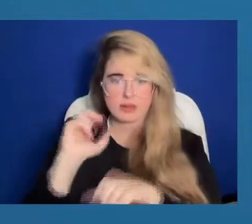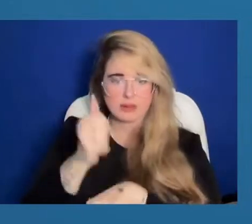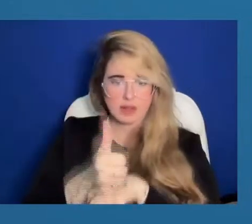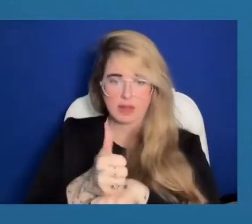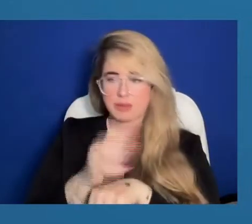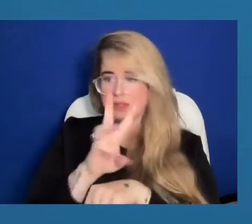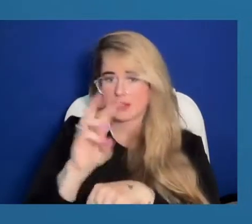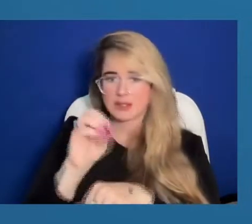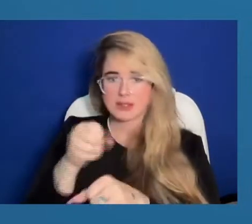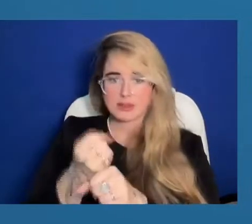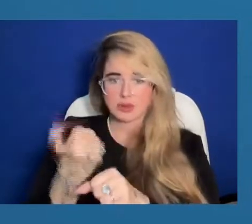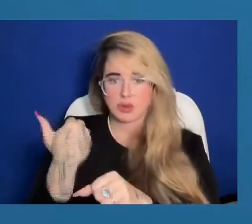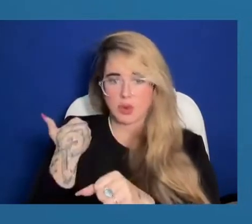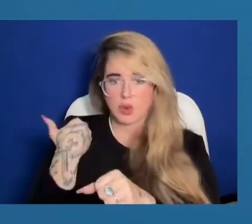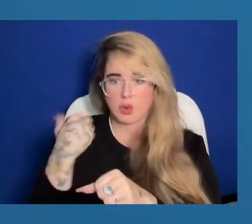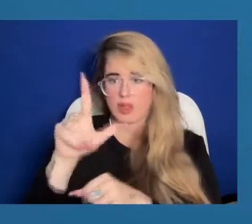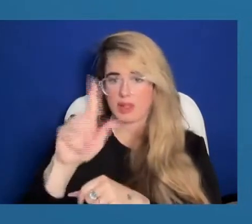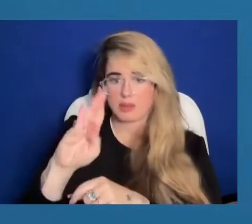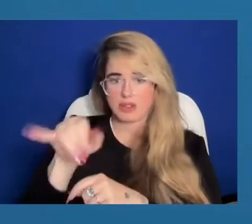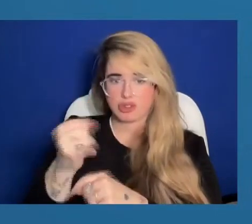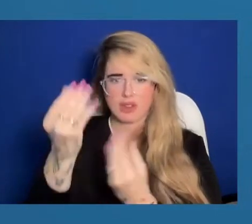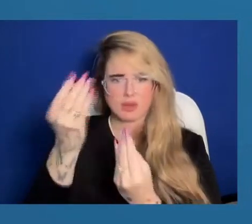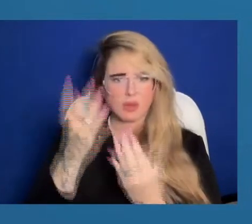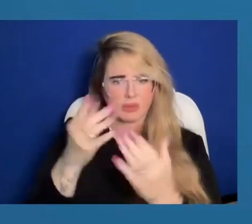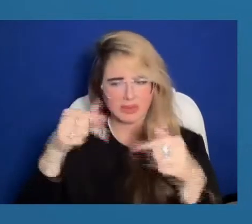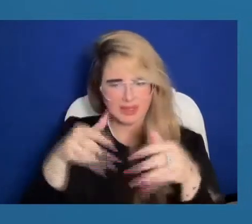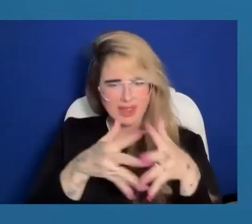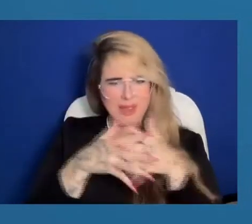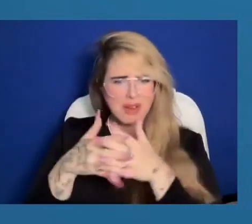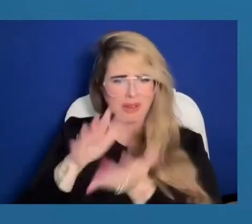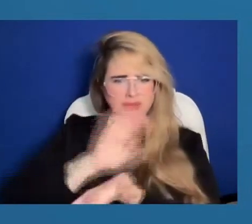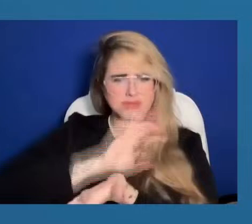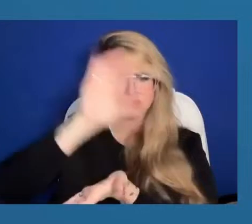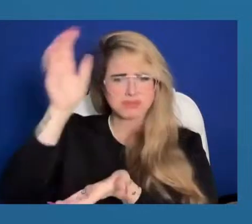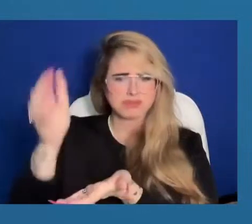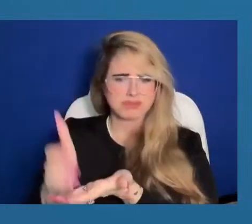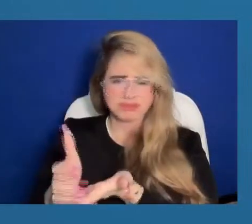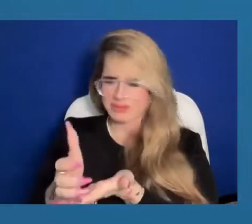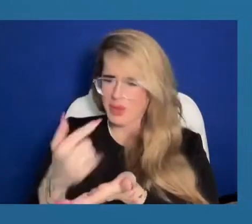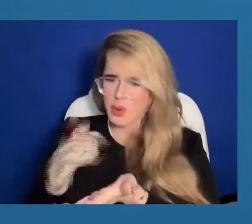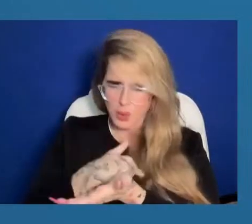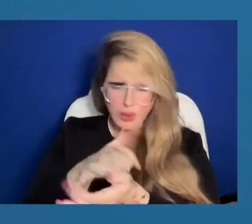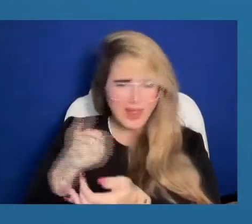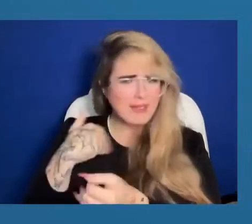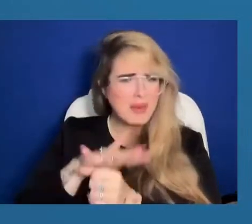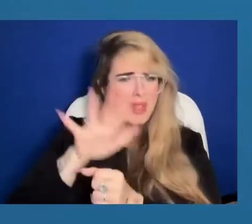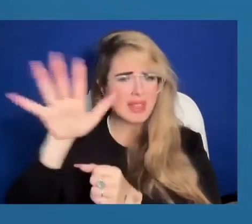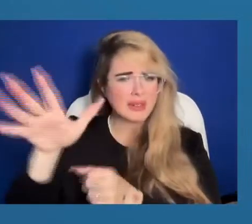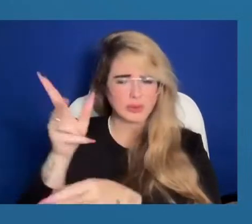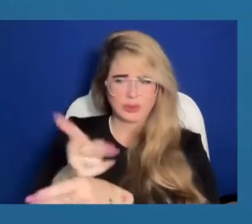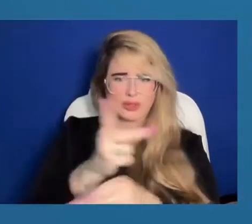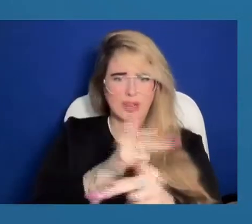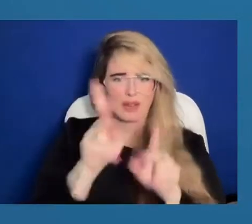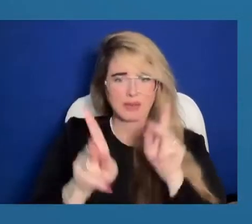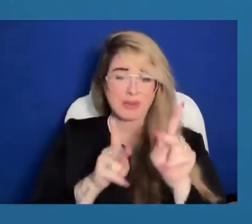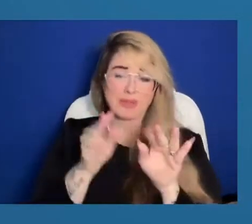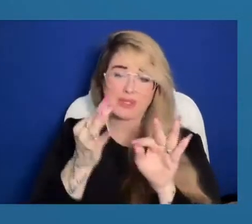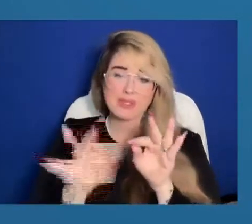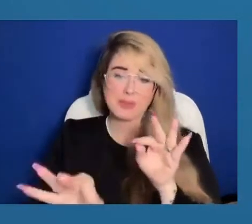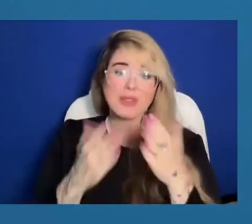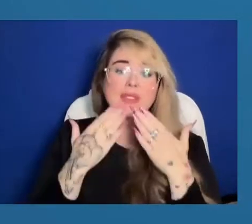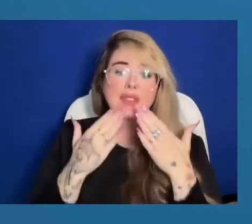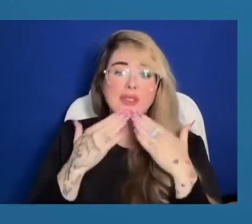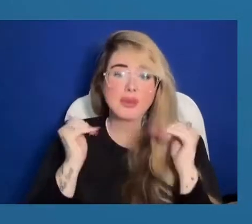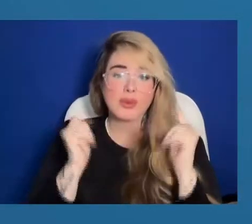us we are a land of abundance. We can take care of our people. It's that simple. Thank you very much, everyone.